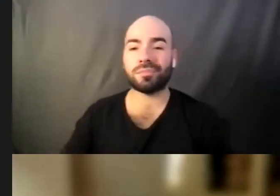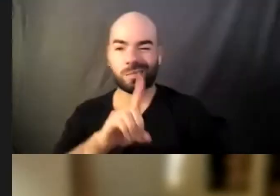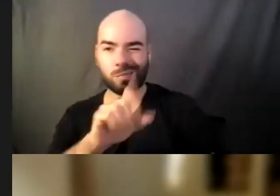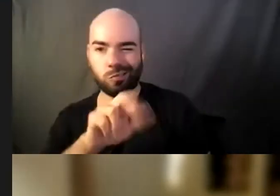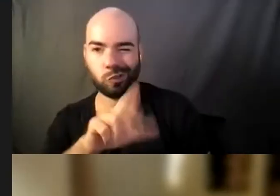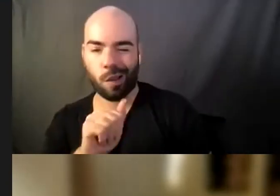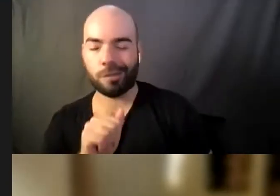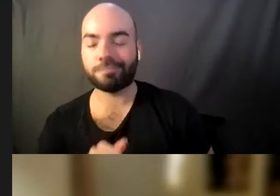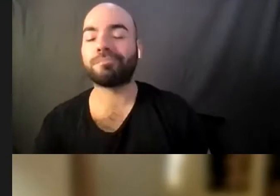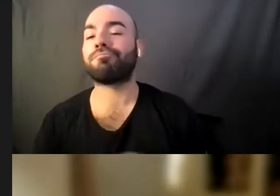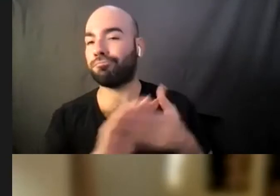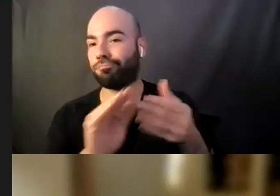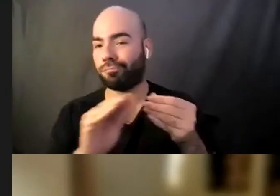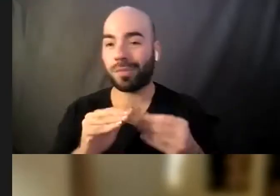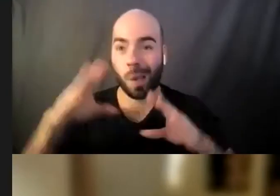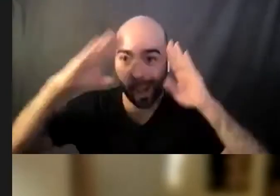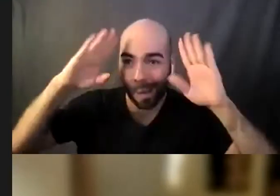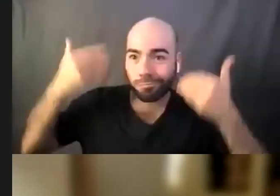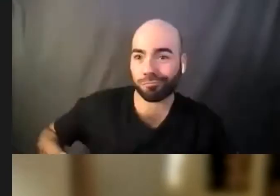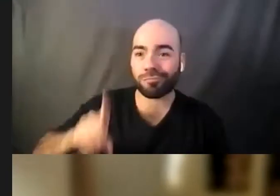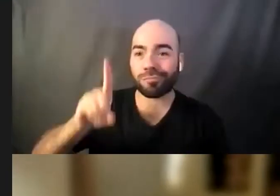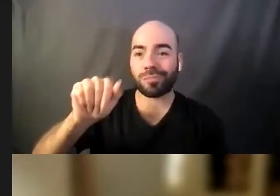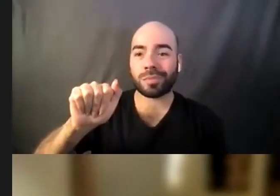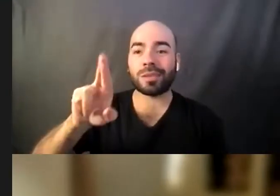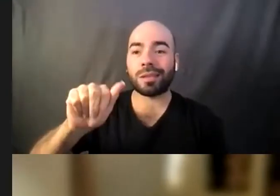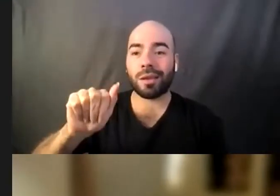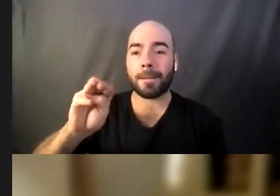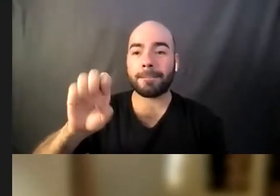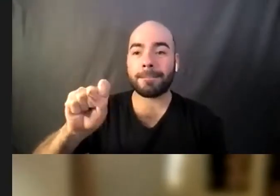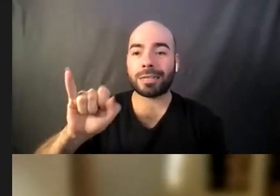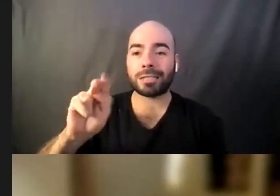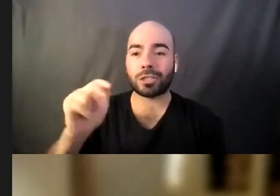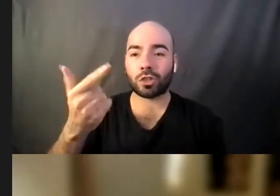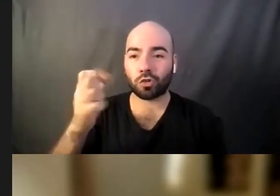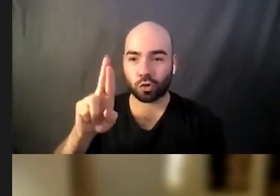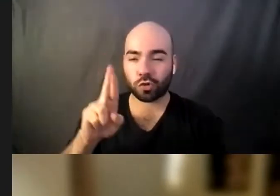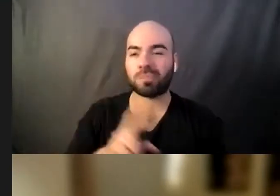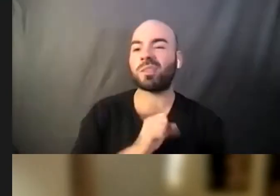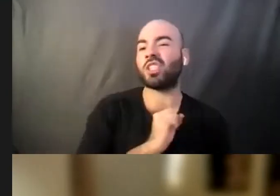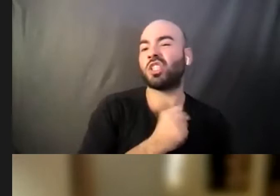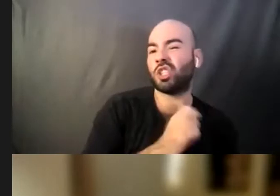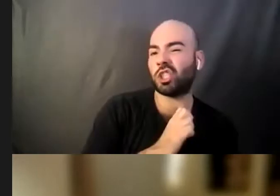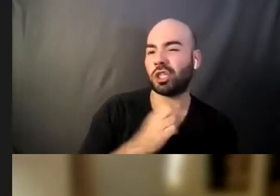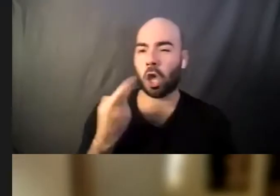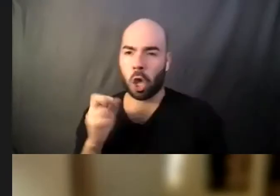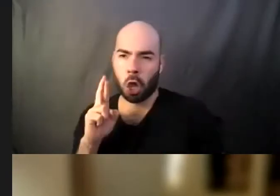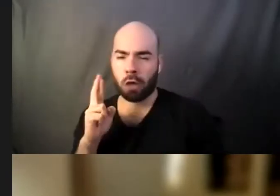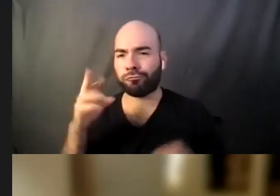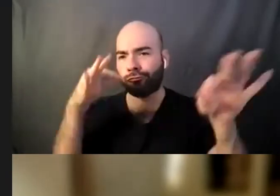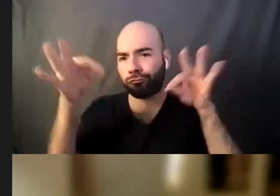Hi everyone, my name is Dara Messenger. My pronouns are she, her. I'm a white woman